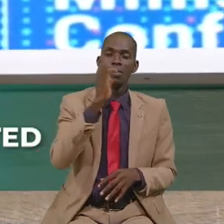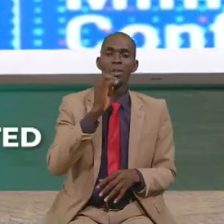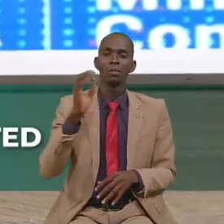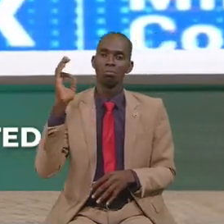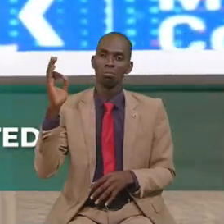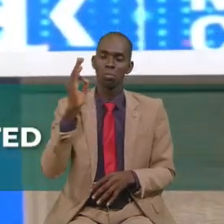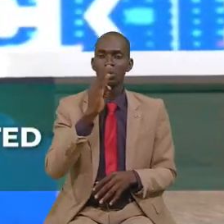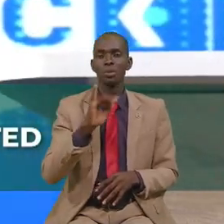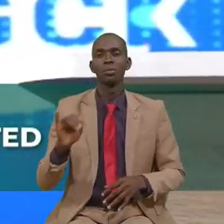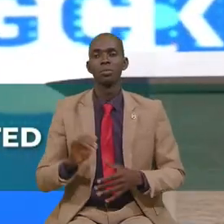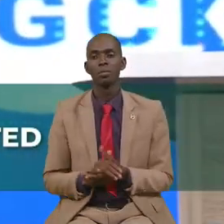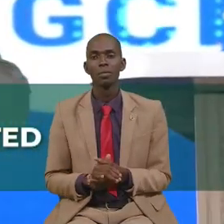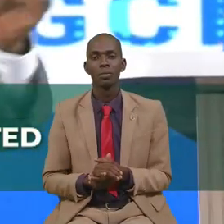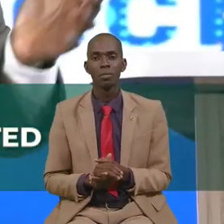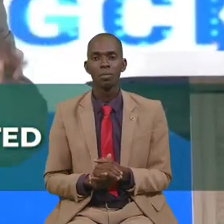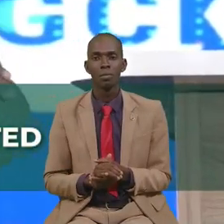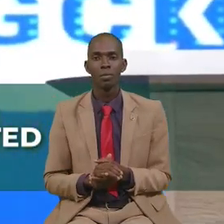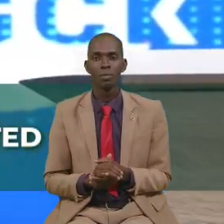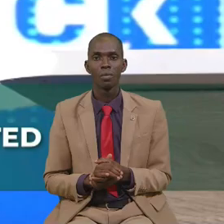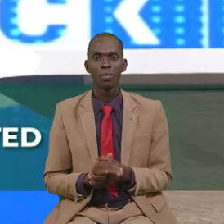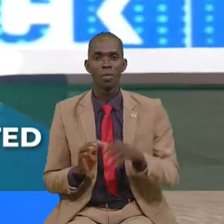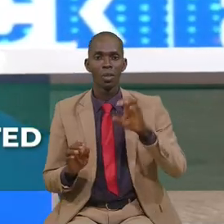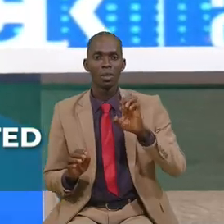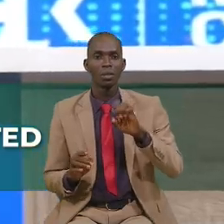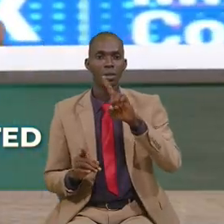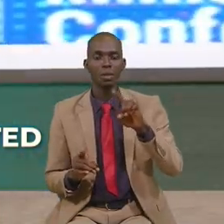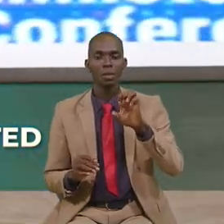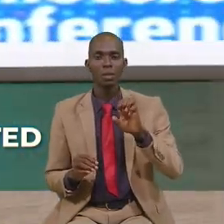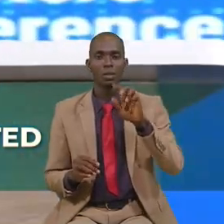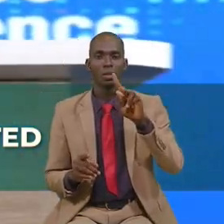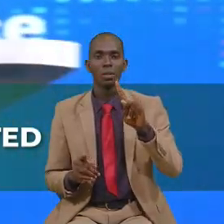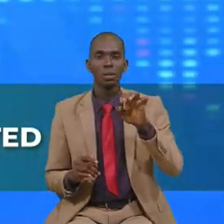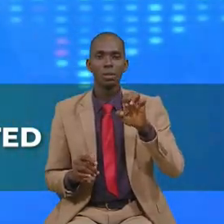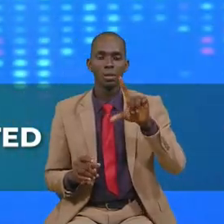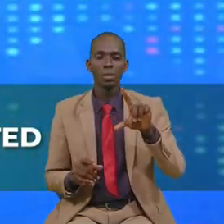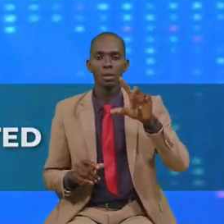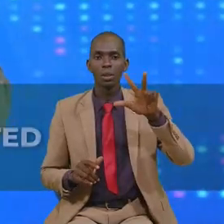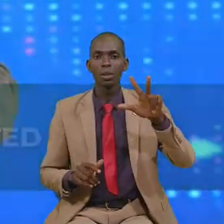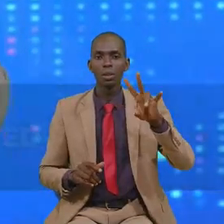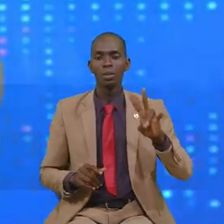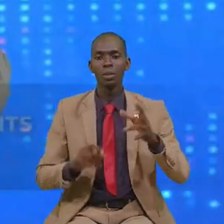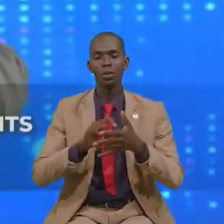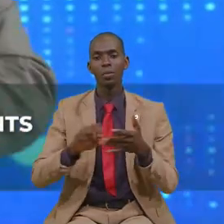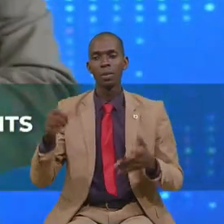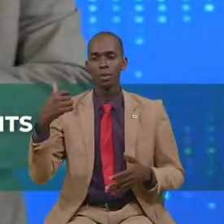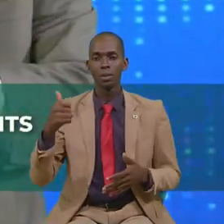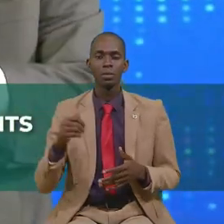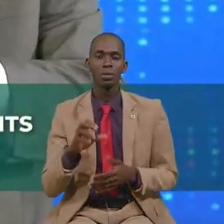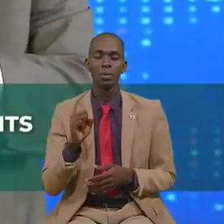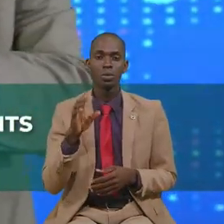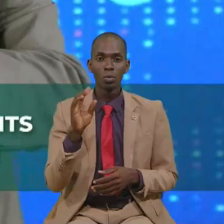evangelism. We're looking at Ezekiel chapter 37. We're looking at verse 10. So